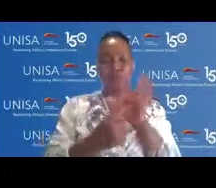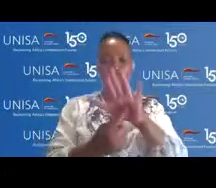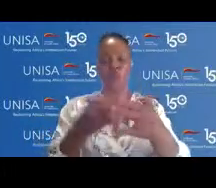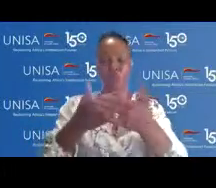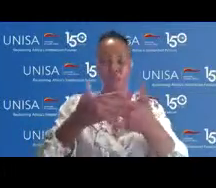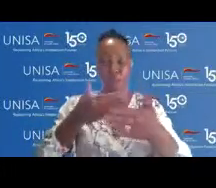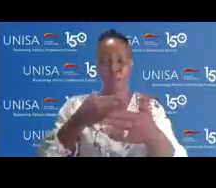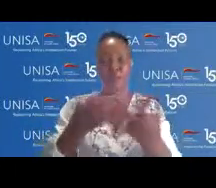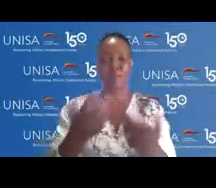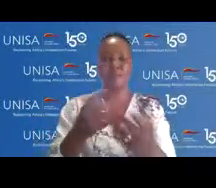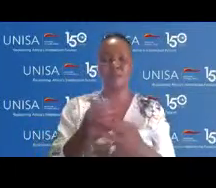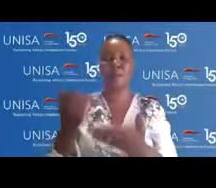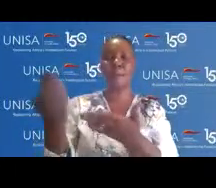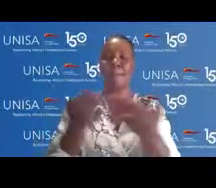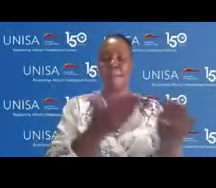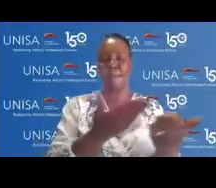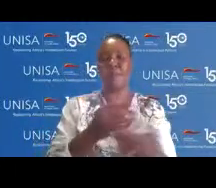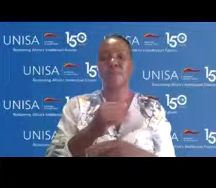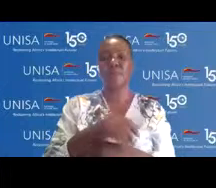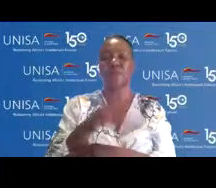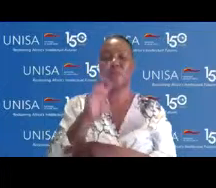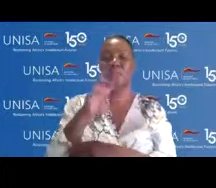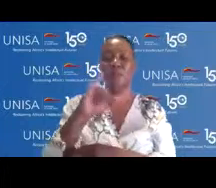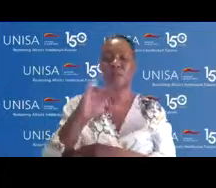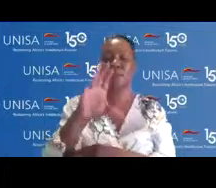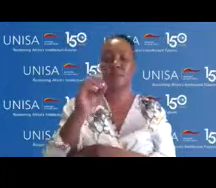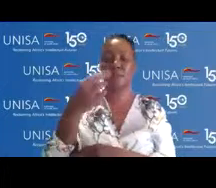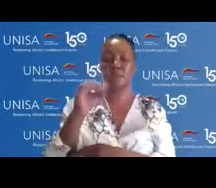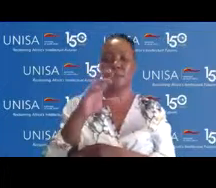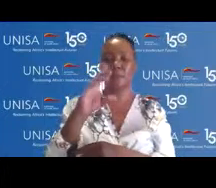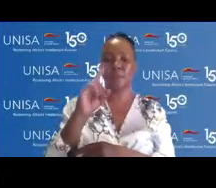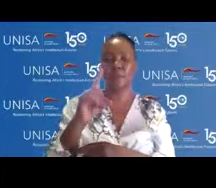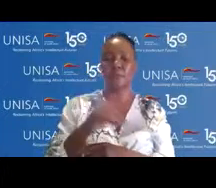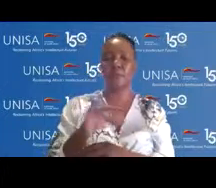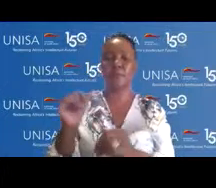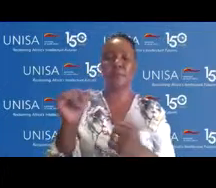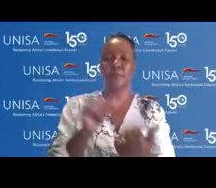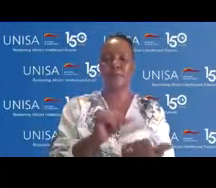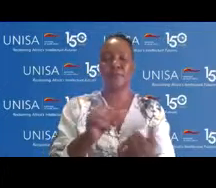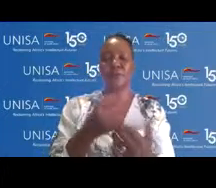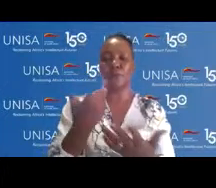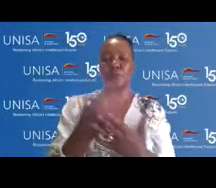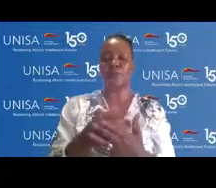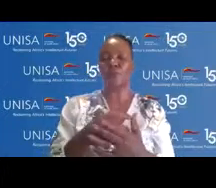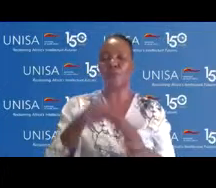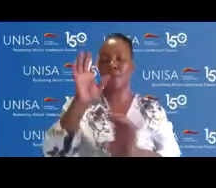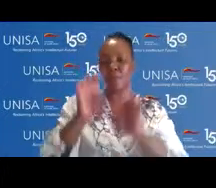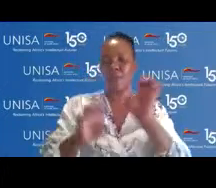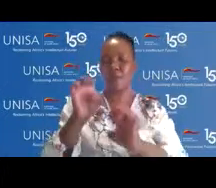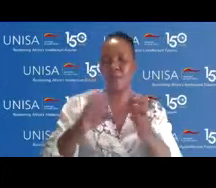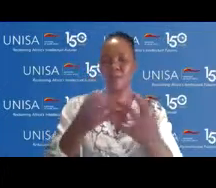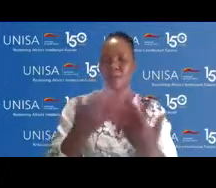over to Richard, and then we'll come back for this poll that I bypassed. Over to you, Richard.